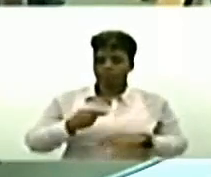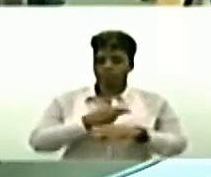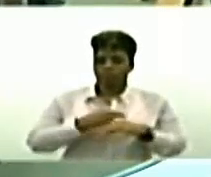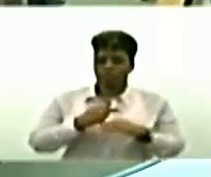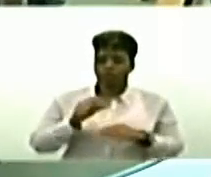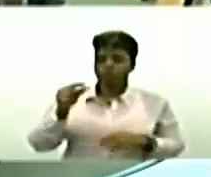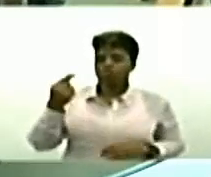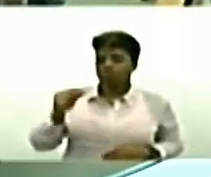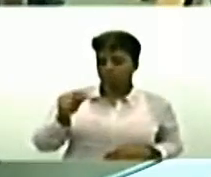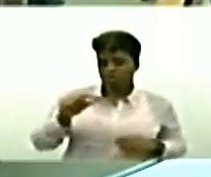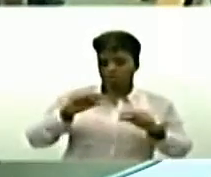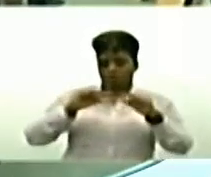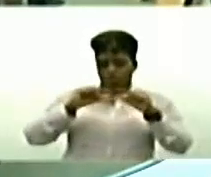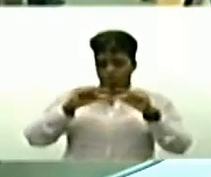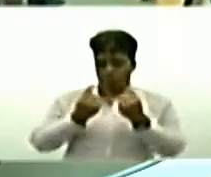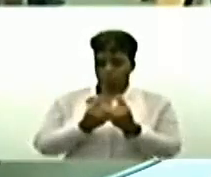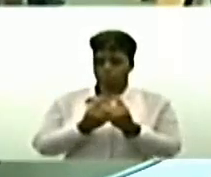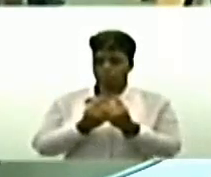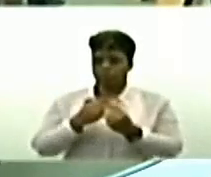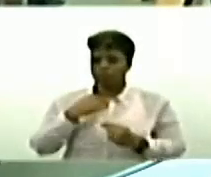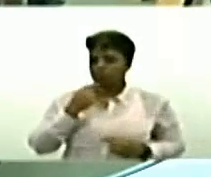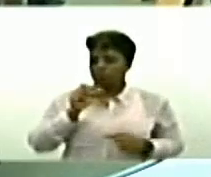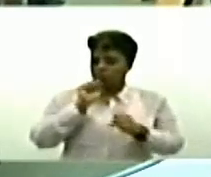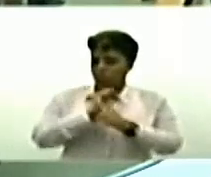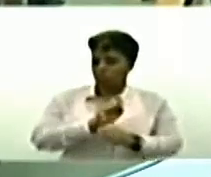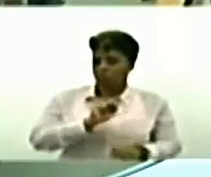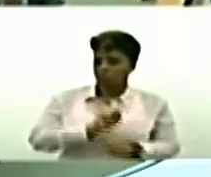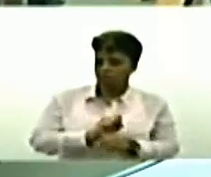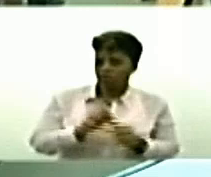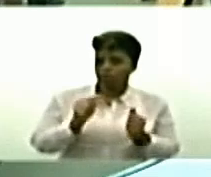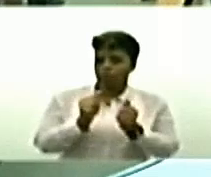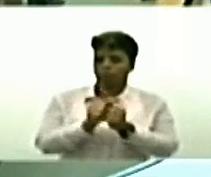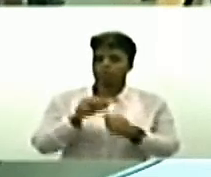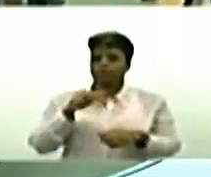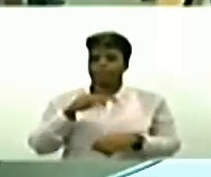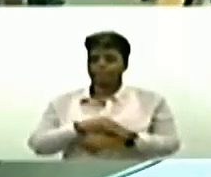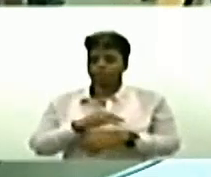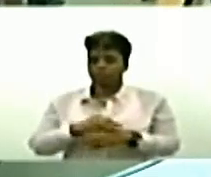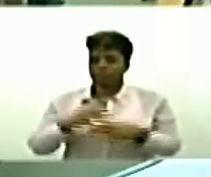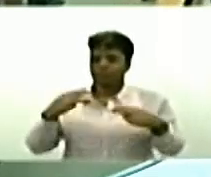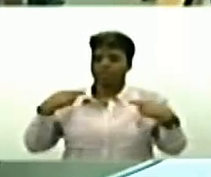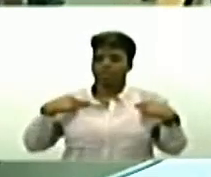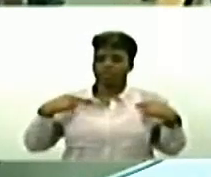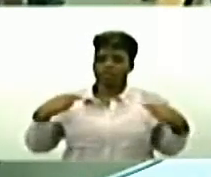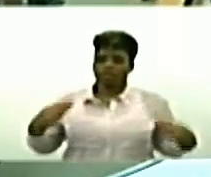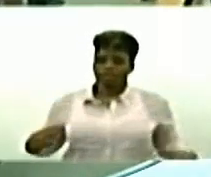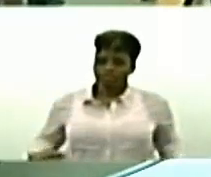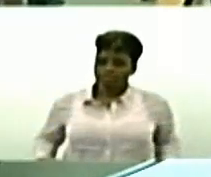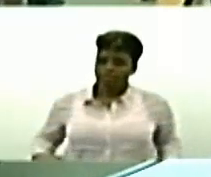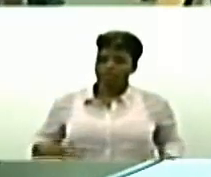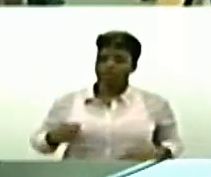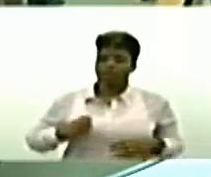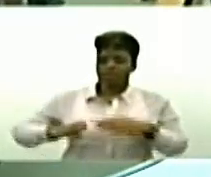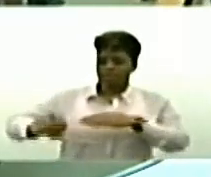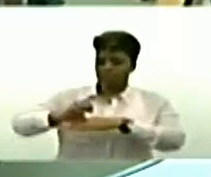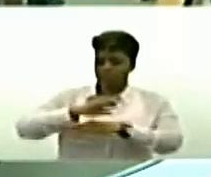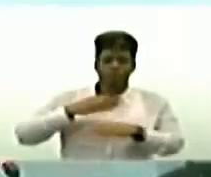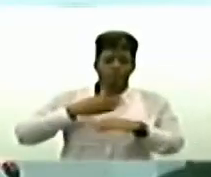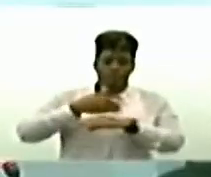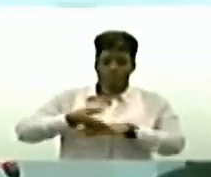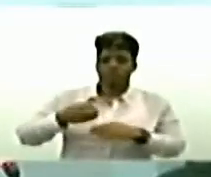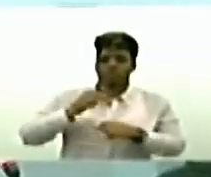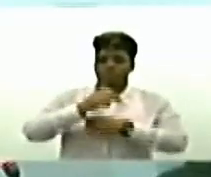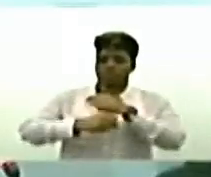Group, who has been working with the Ministry of Health, Environment over the years